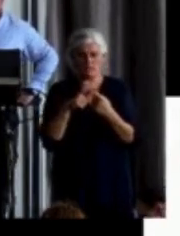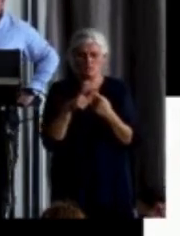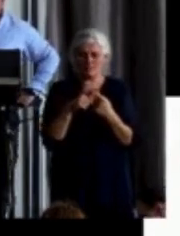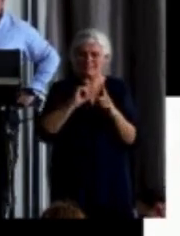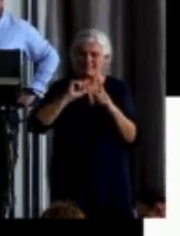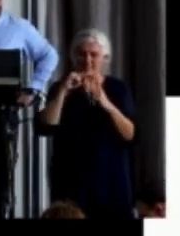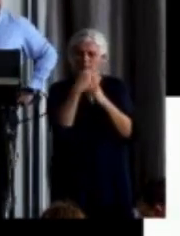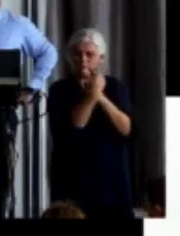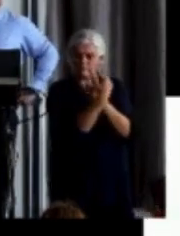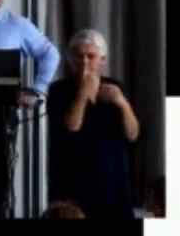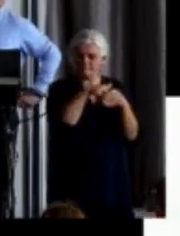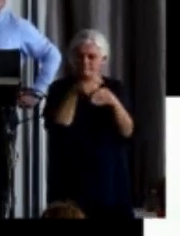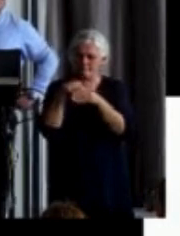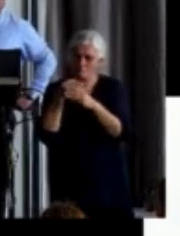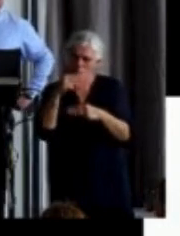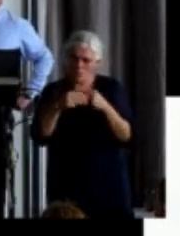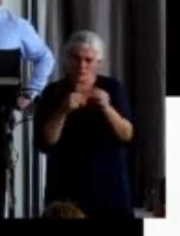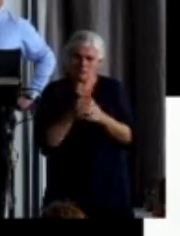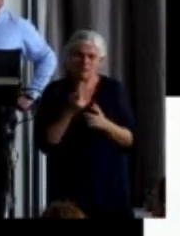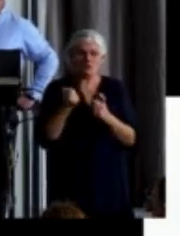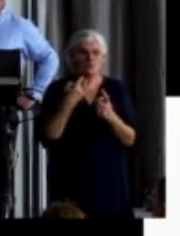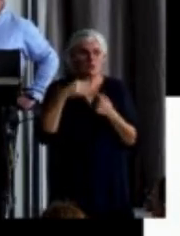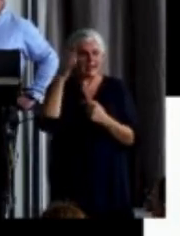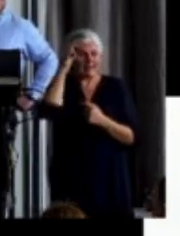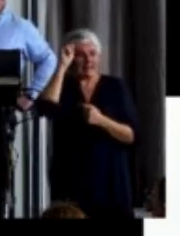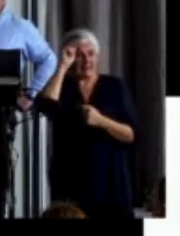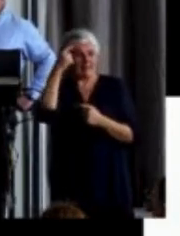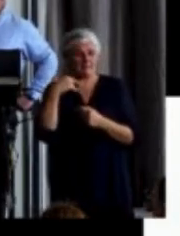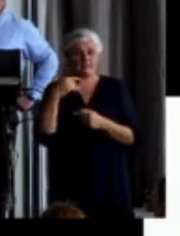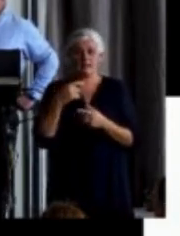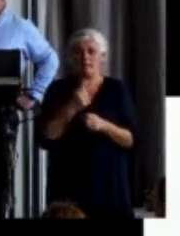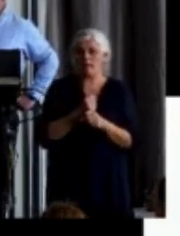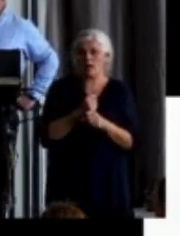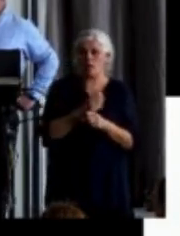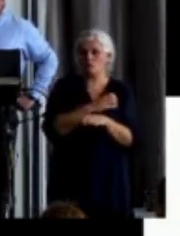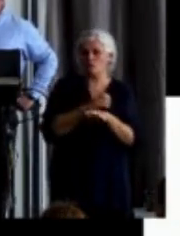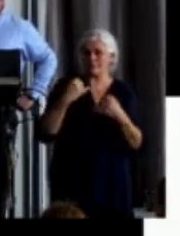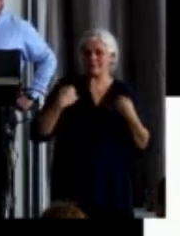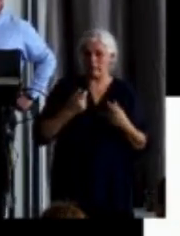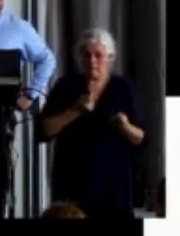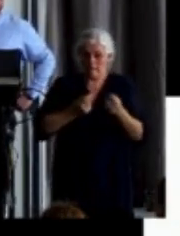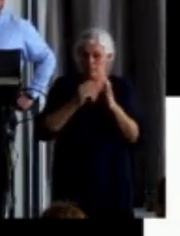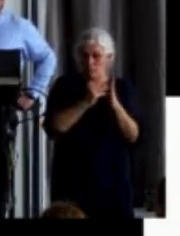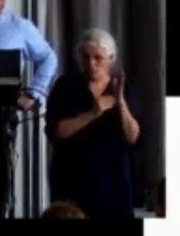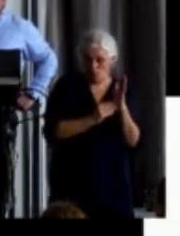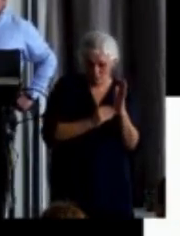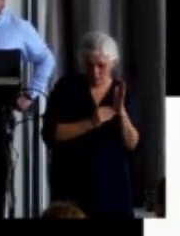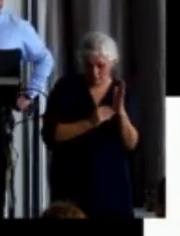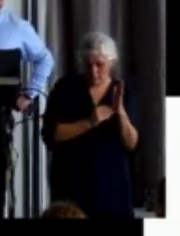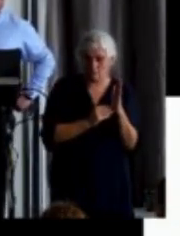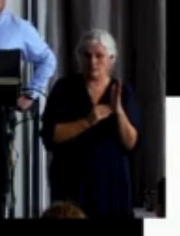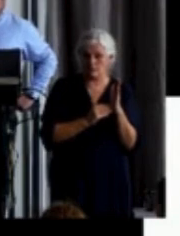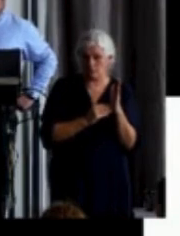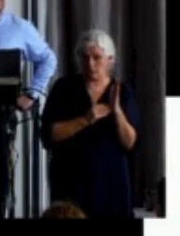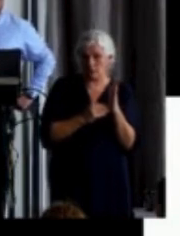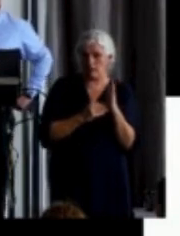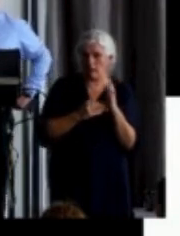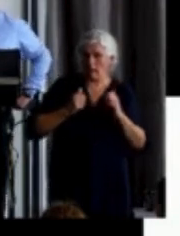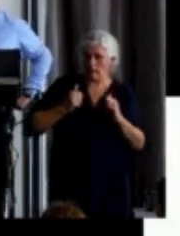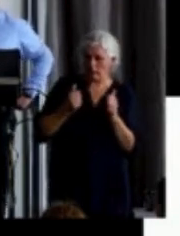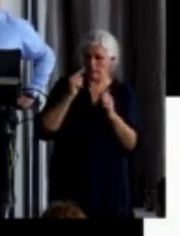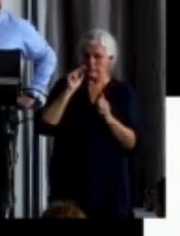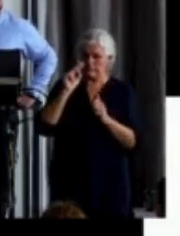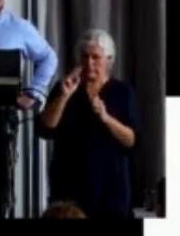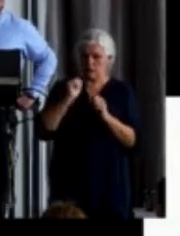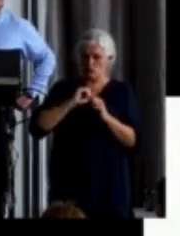multi-dimensional process. So I guess thinking about the Chronic Disease Management Programme, having that ability to see your